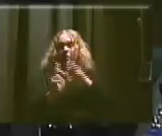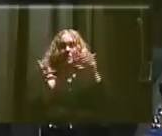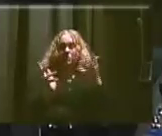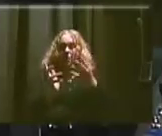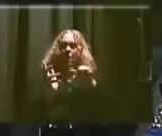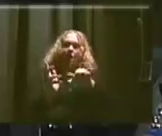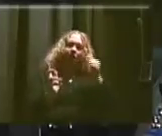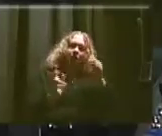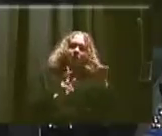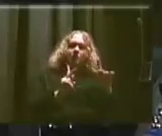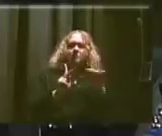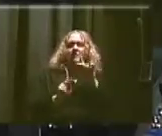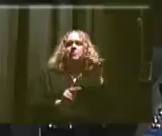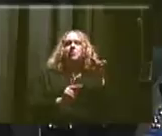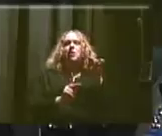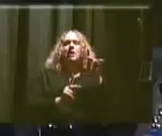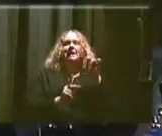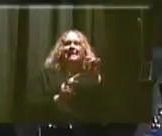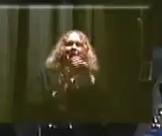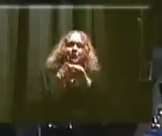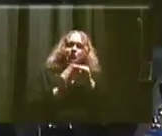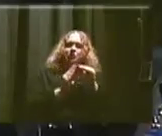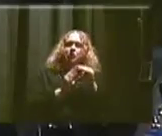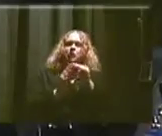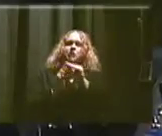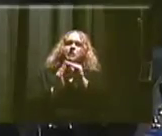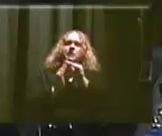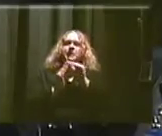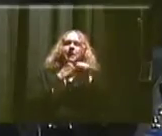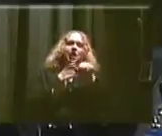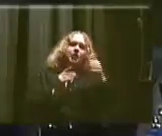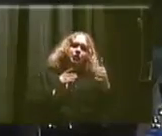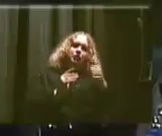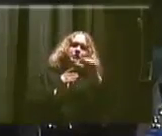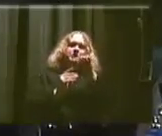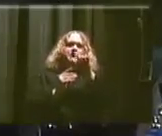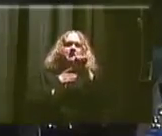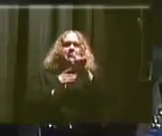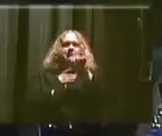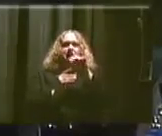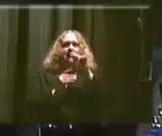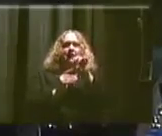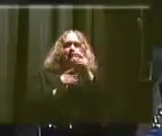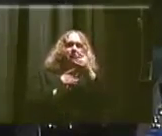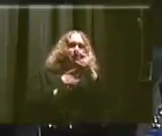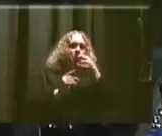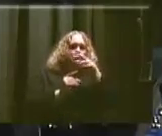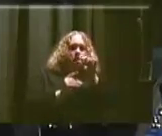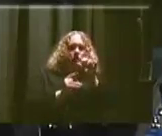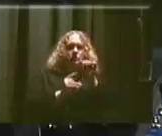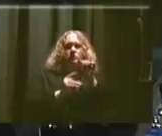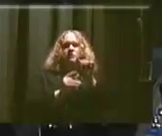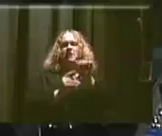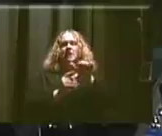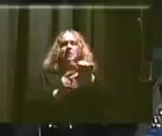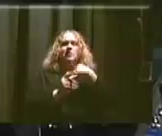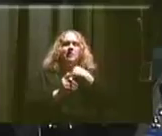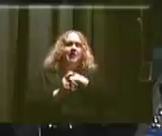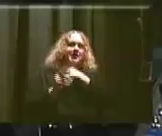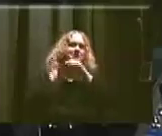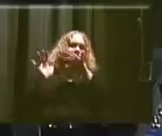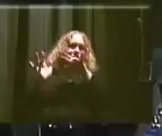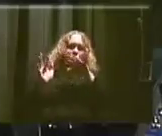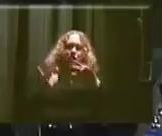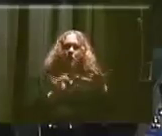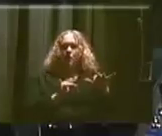community, our stakeholders, that also should be engaged in this discussion also. We've had snow, we've had,